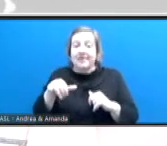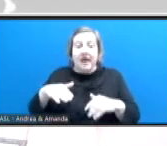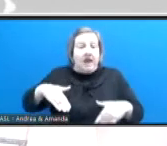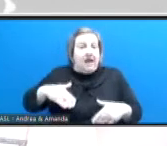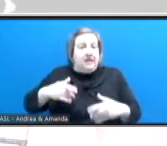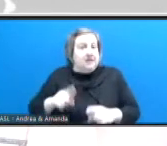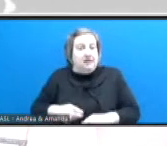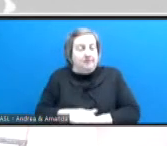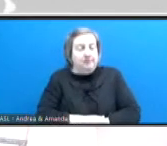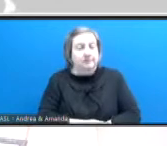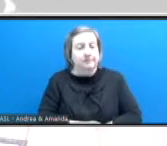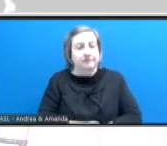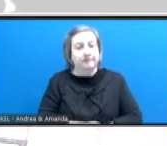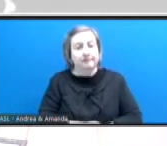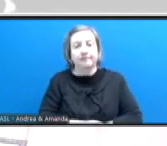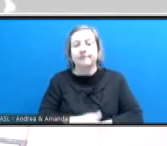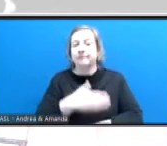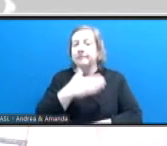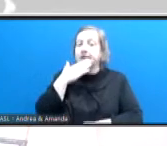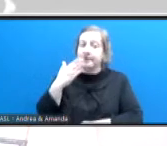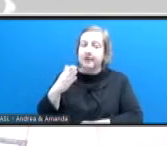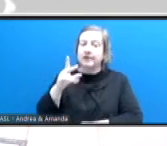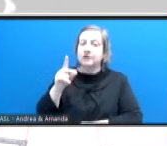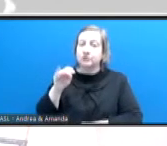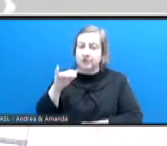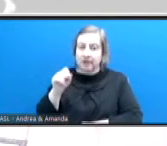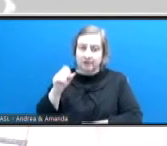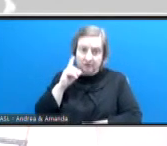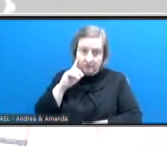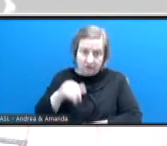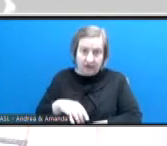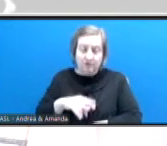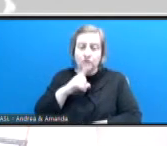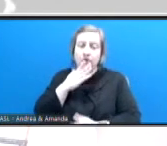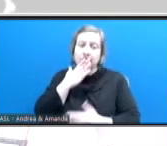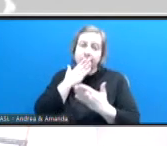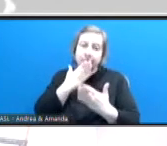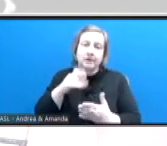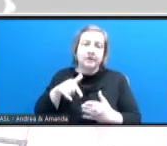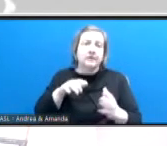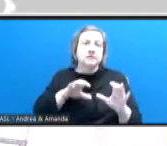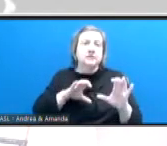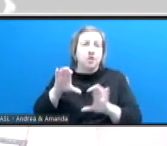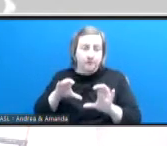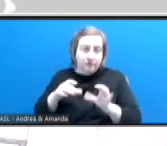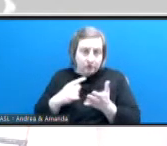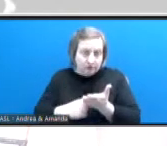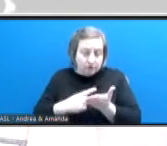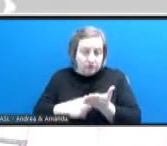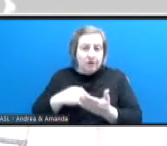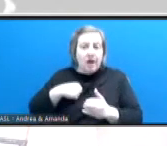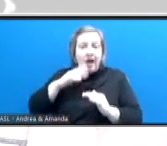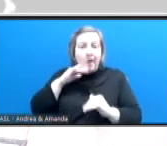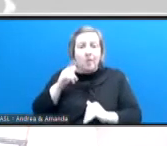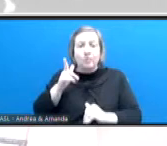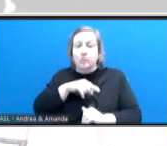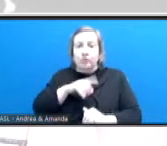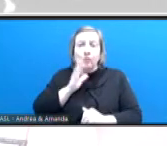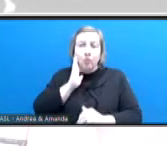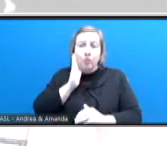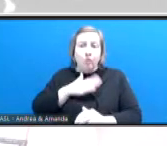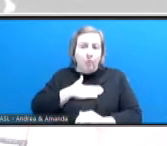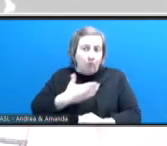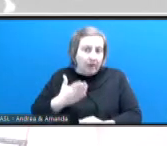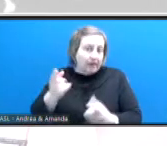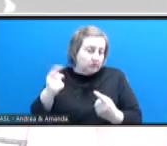yet. Thank you, Dennis, for that. Really appreciate this conversation. I hope you will be willing to come back and